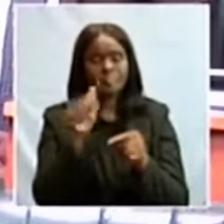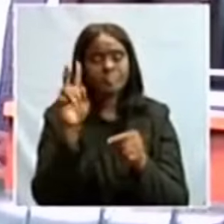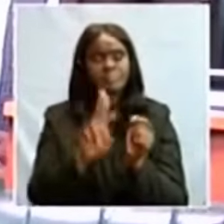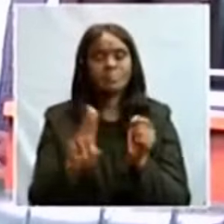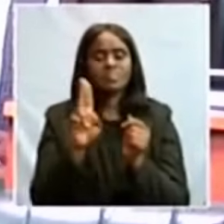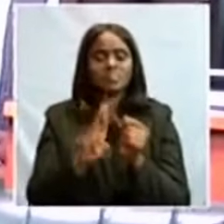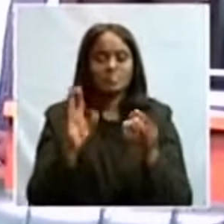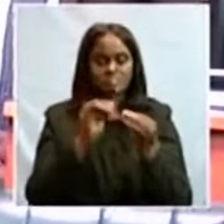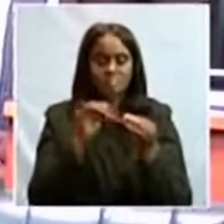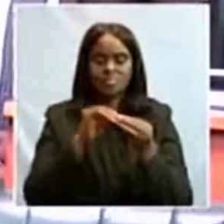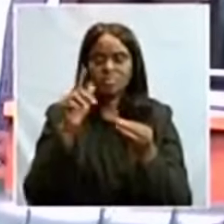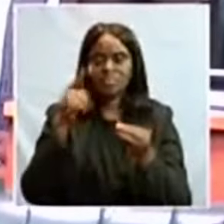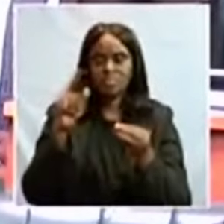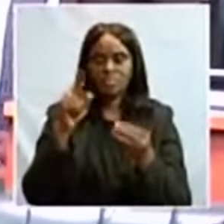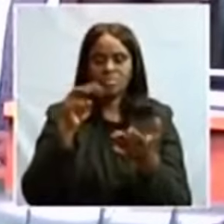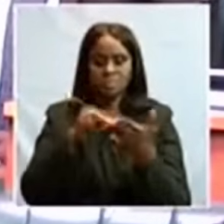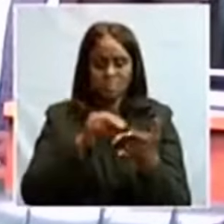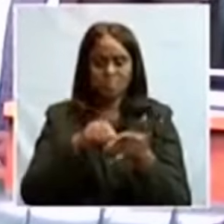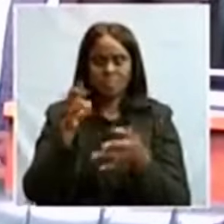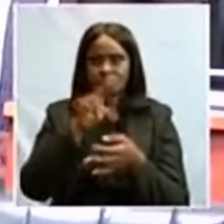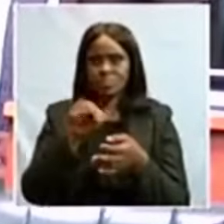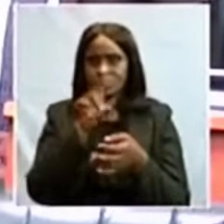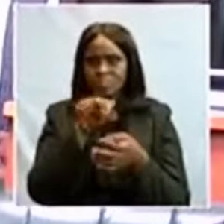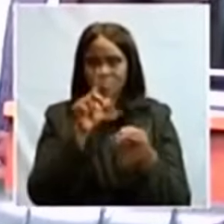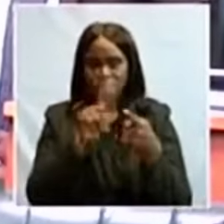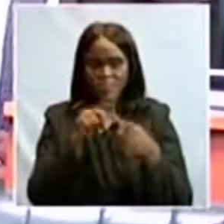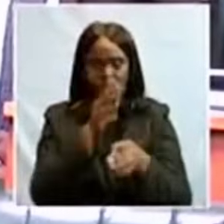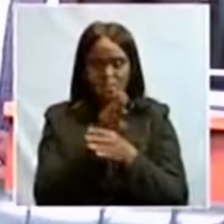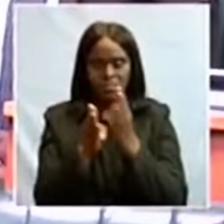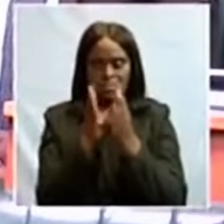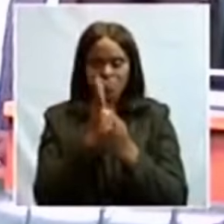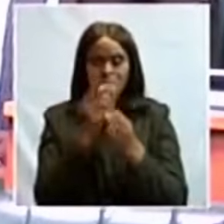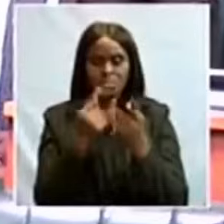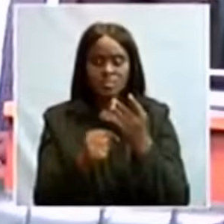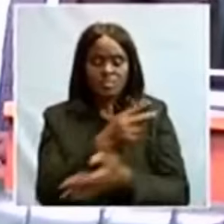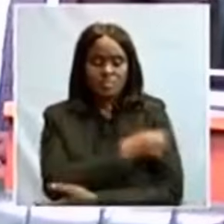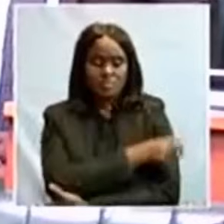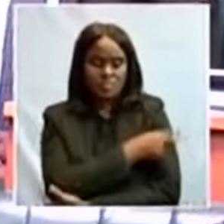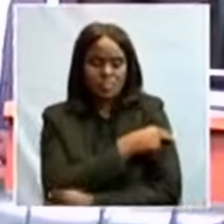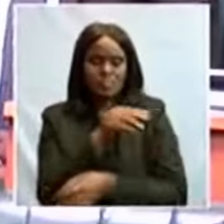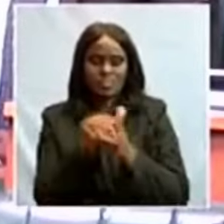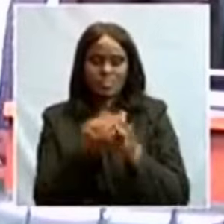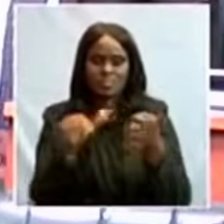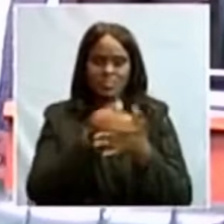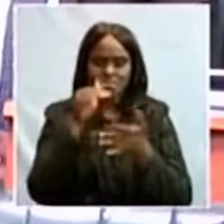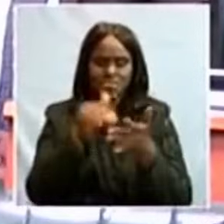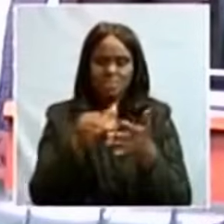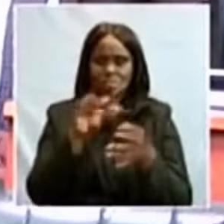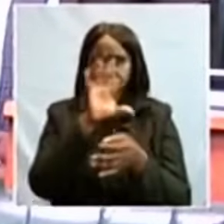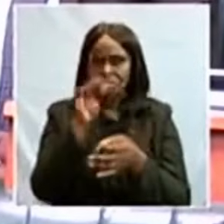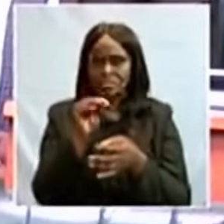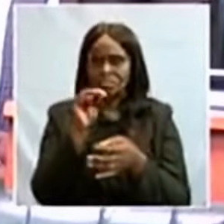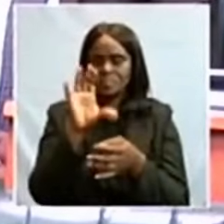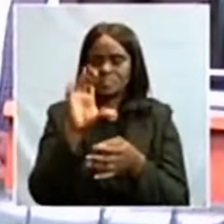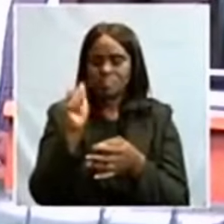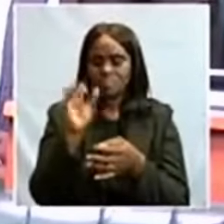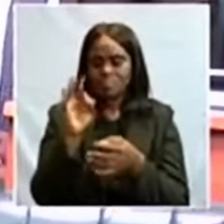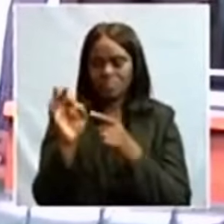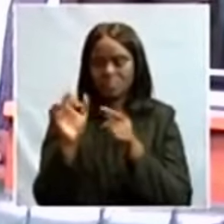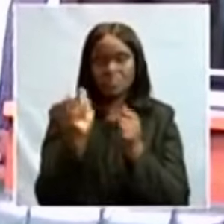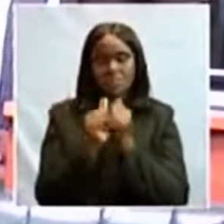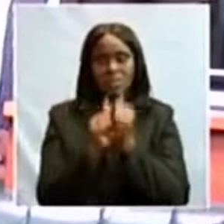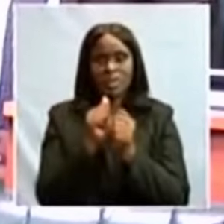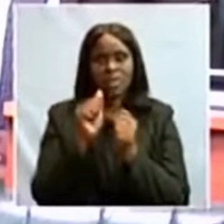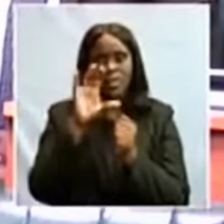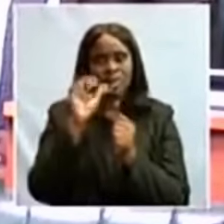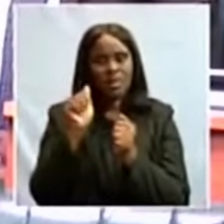spends $21 million to build a hospital in the Central African Republic, which hospital